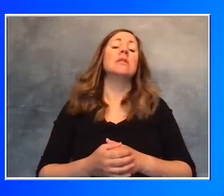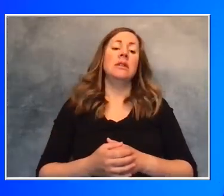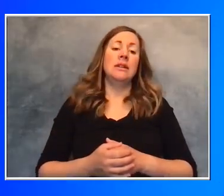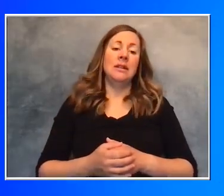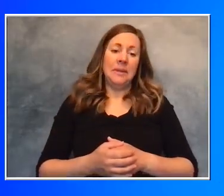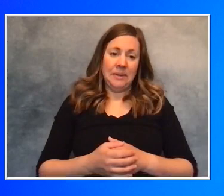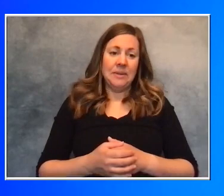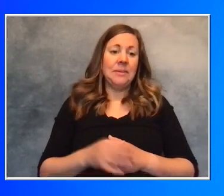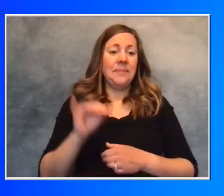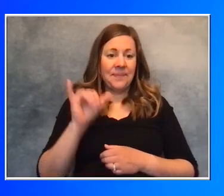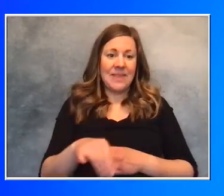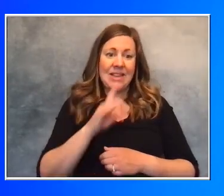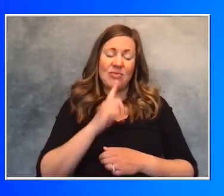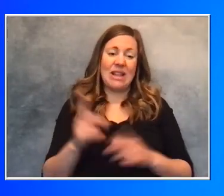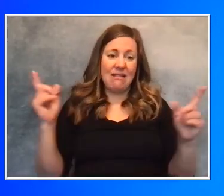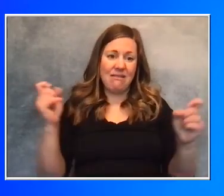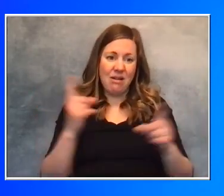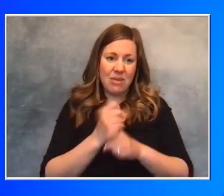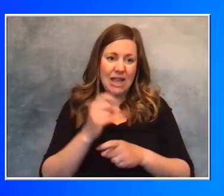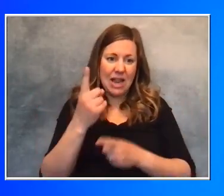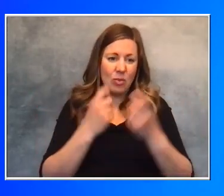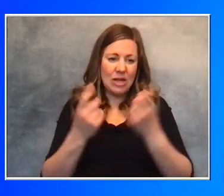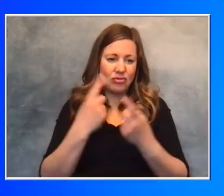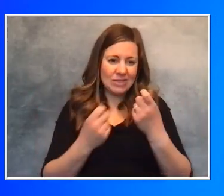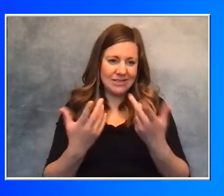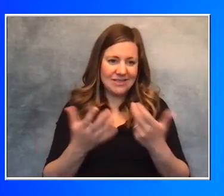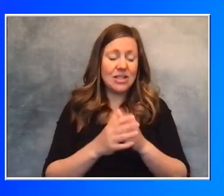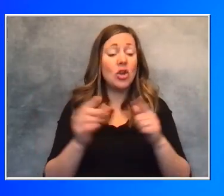the word disabled means many different things.